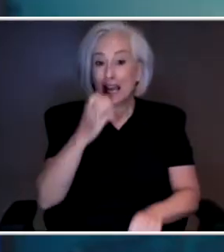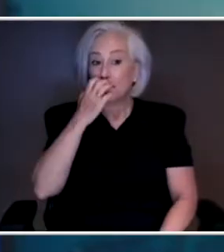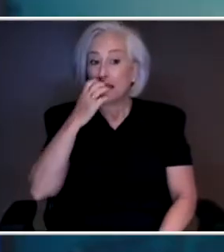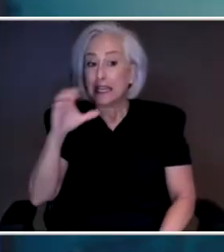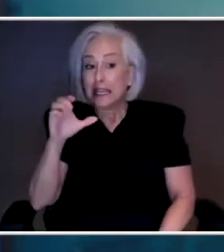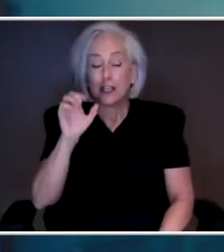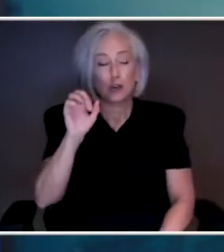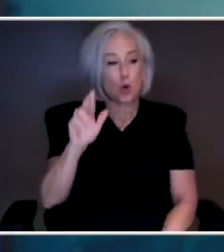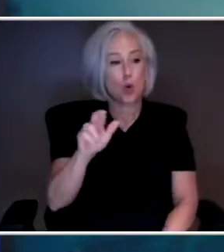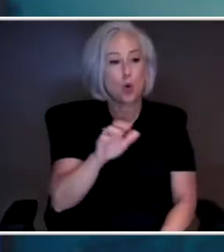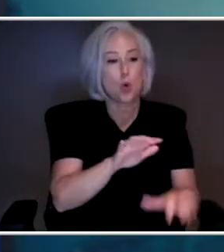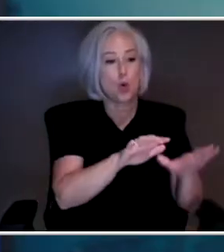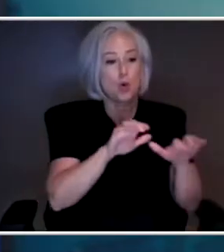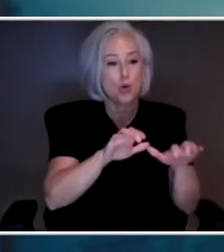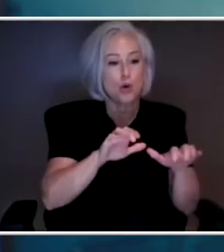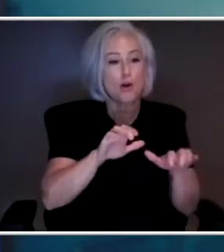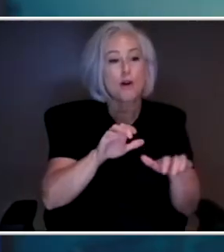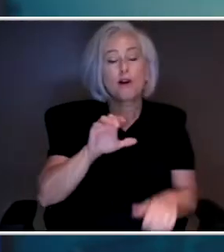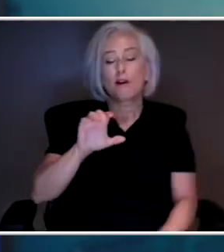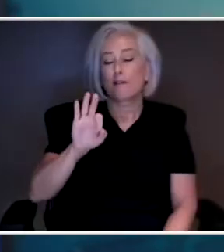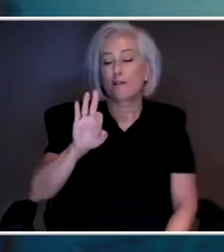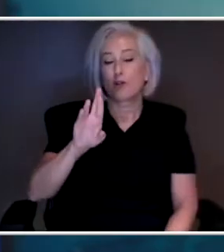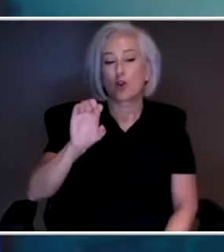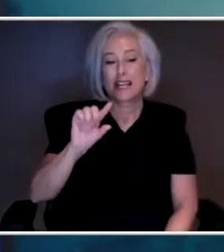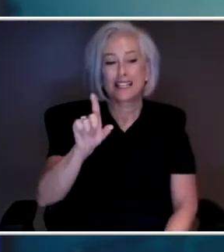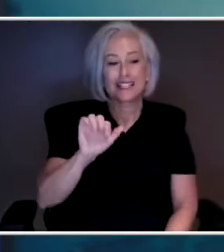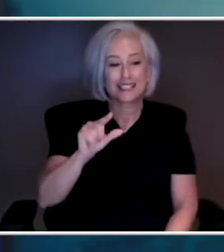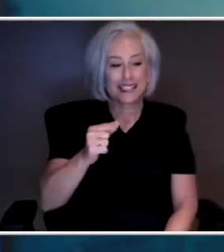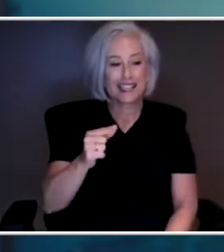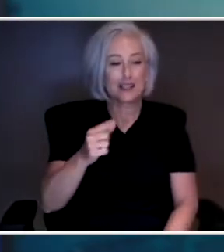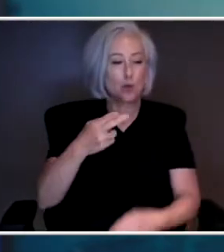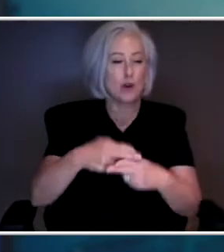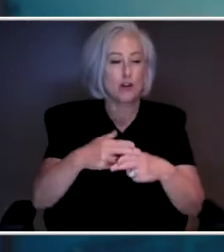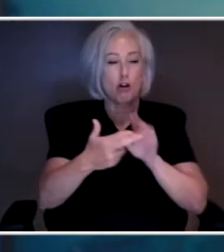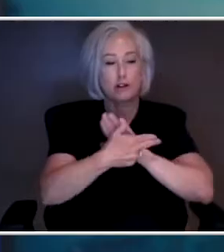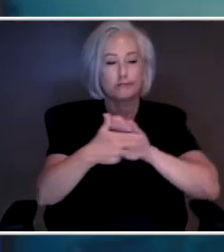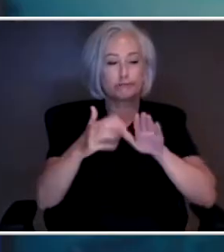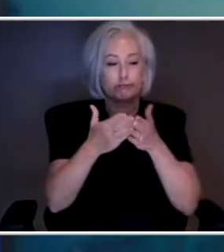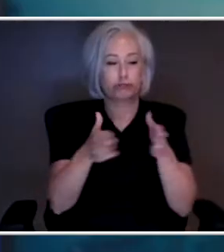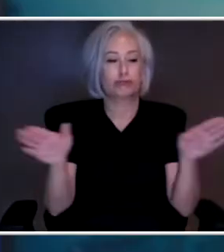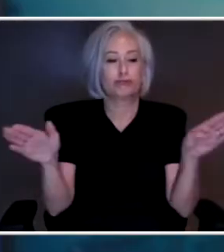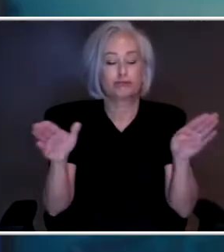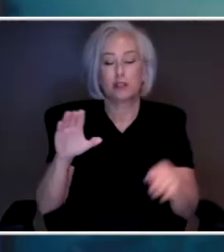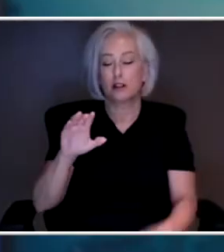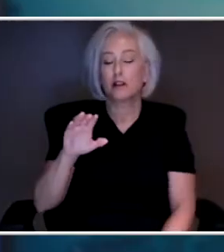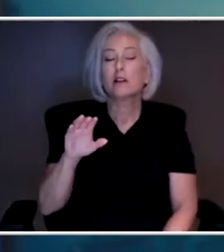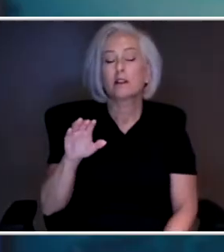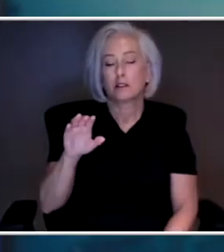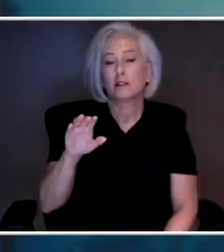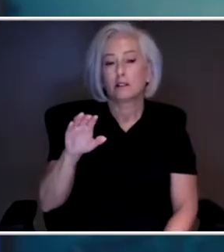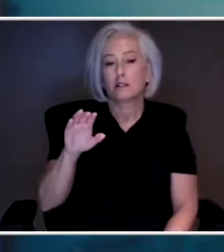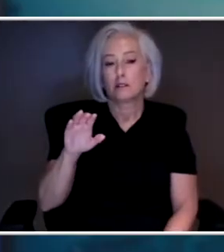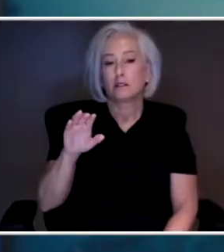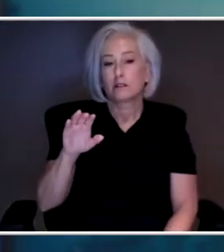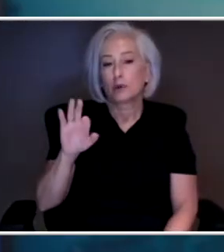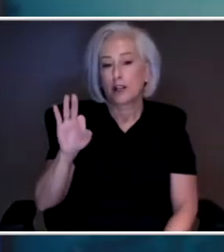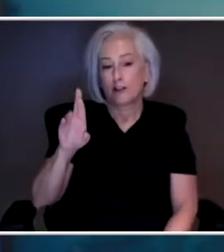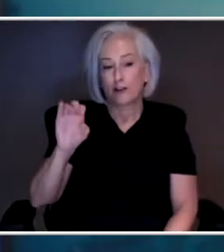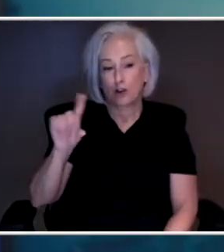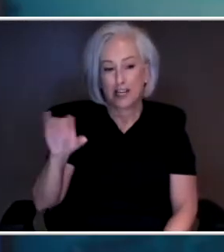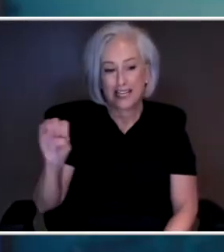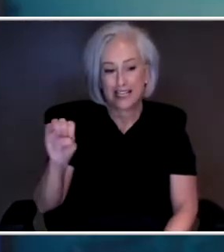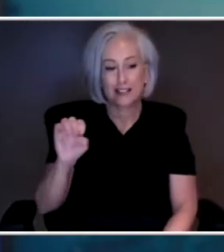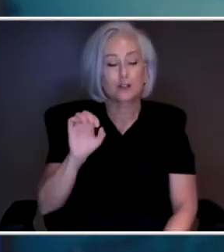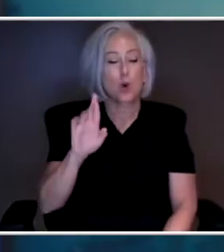it's called thermal ablation. That's sort of the broad category that we use these tools to either freeze something to kill it, or